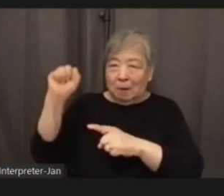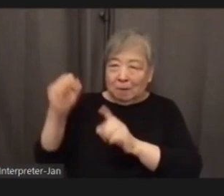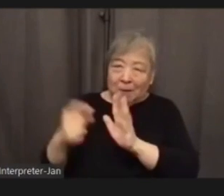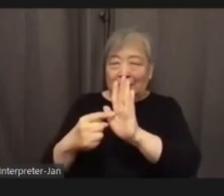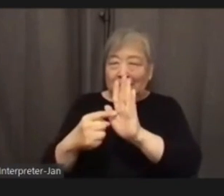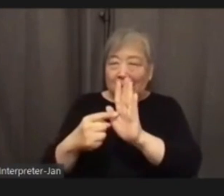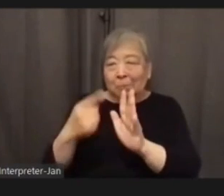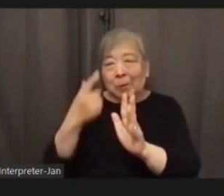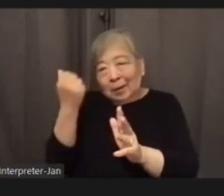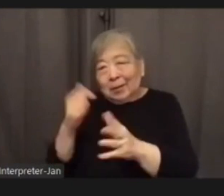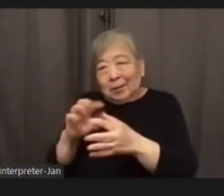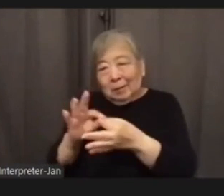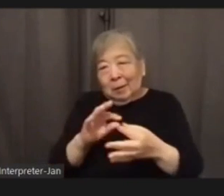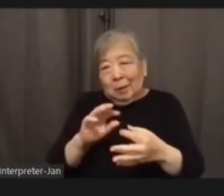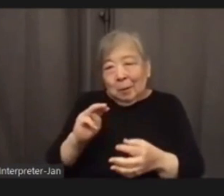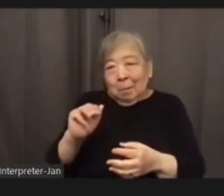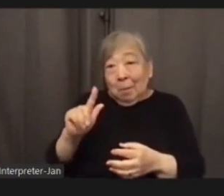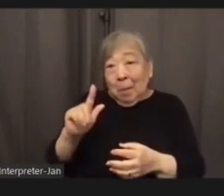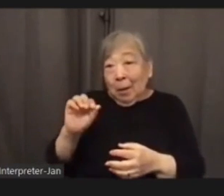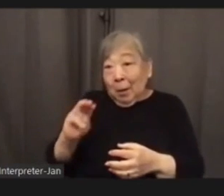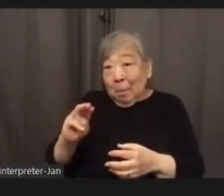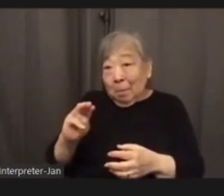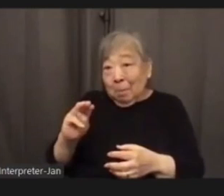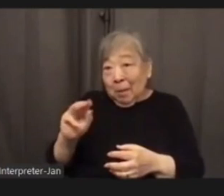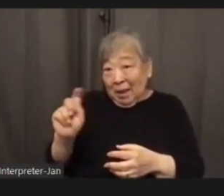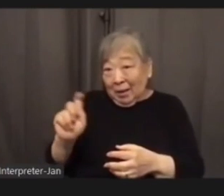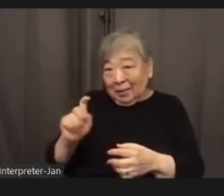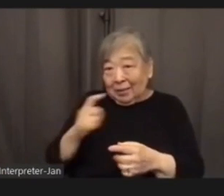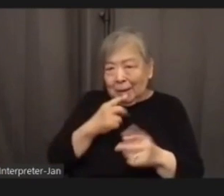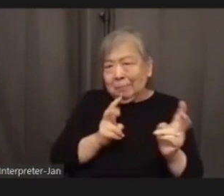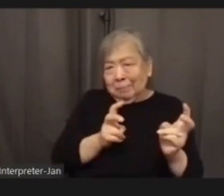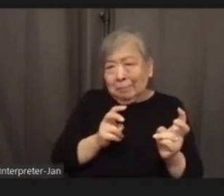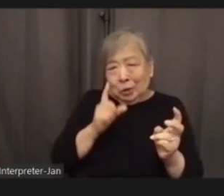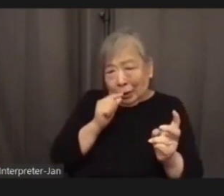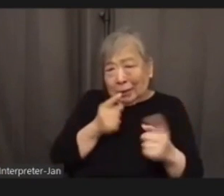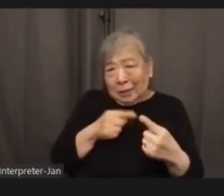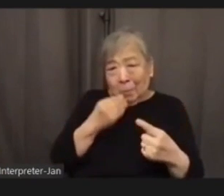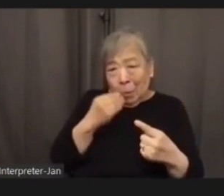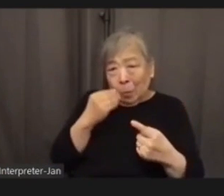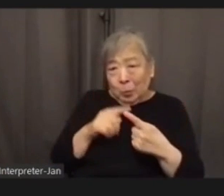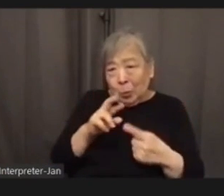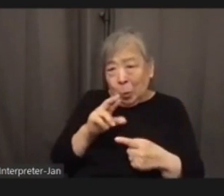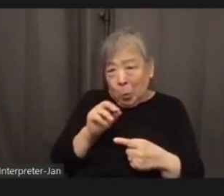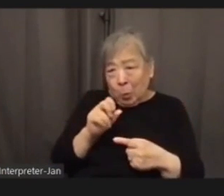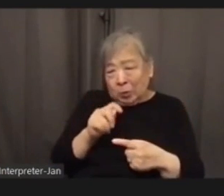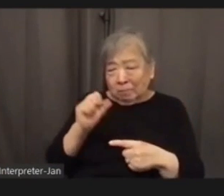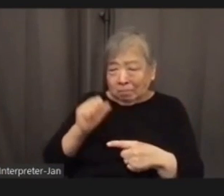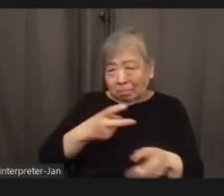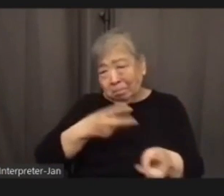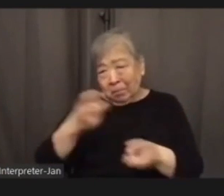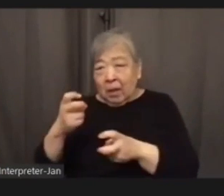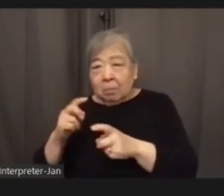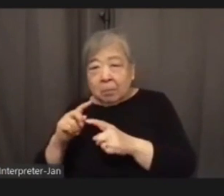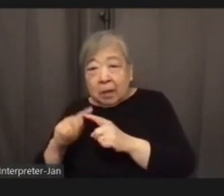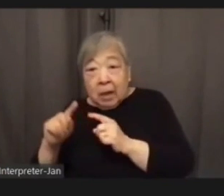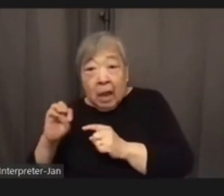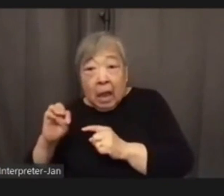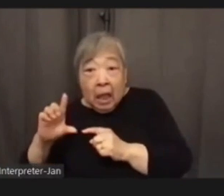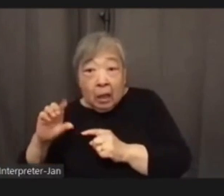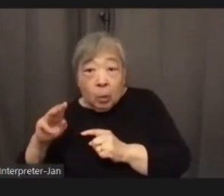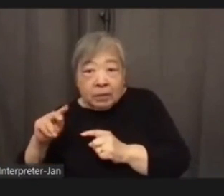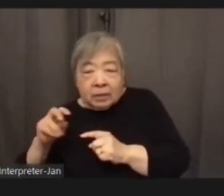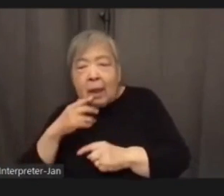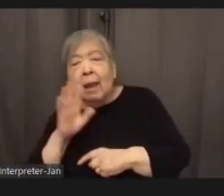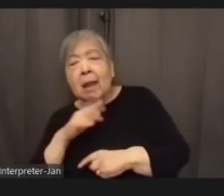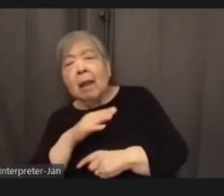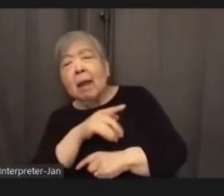Malcolm X, you know, said, Chickens Come Home to Roost. Yes, that's the name. But El Comité would say, hey, can the chickens come